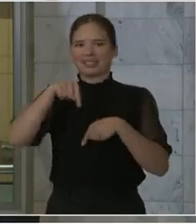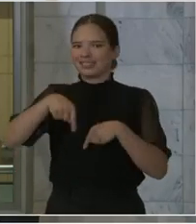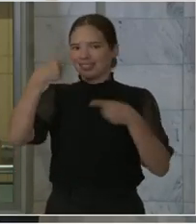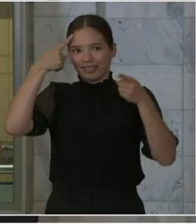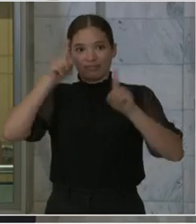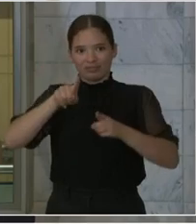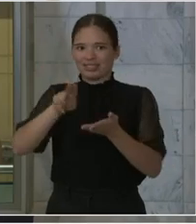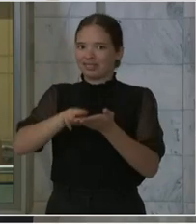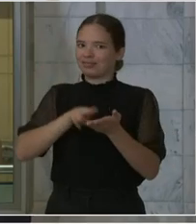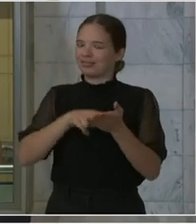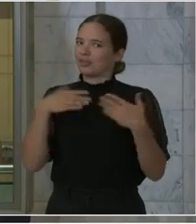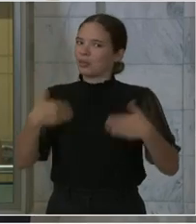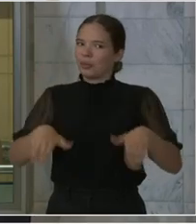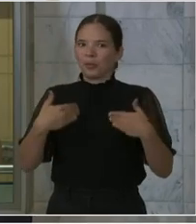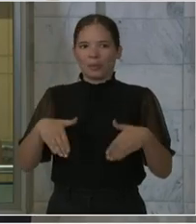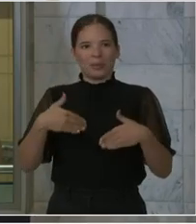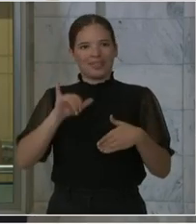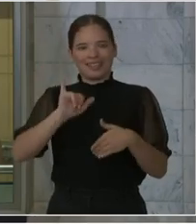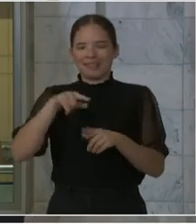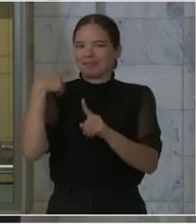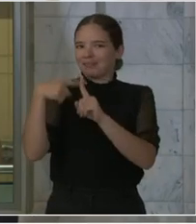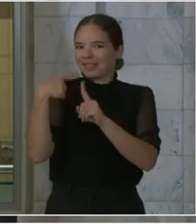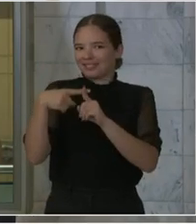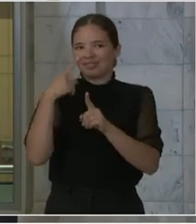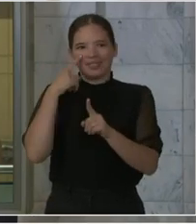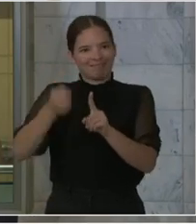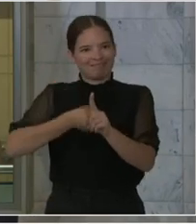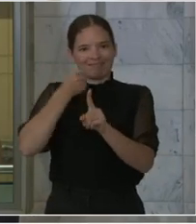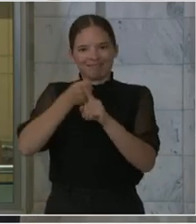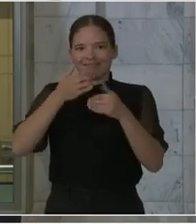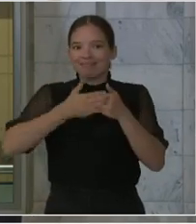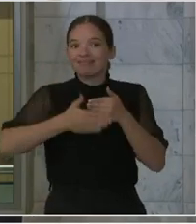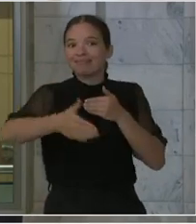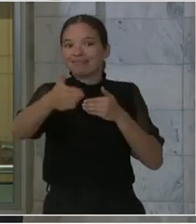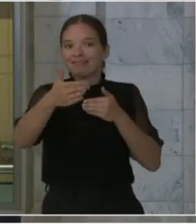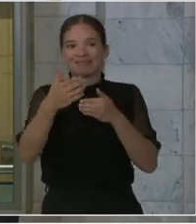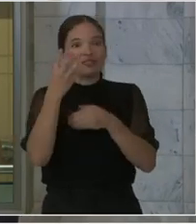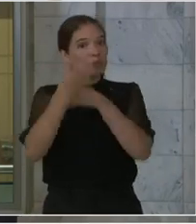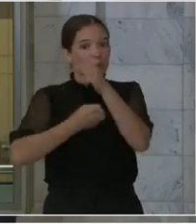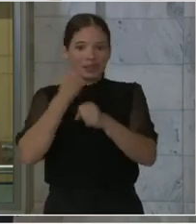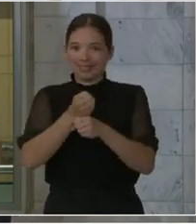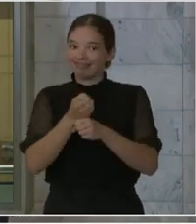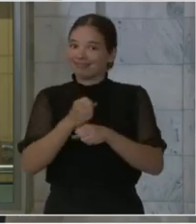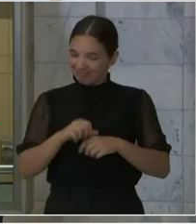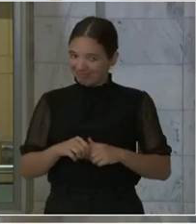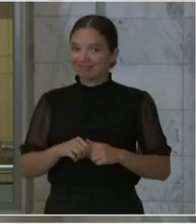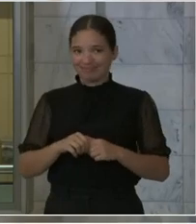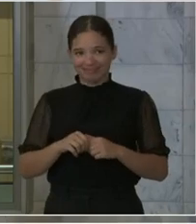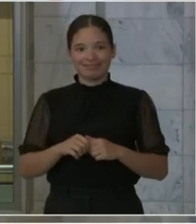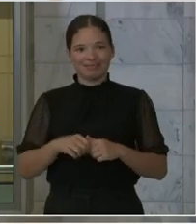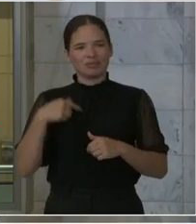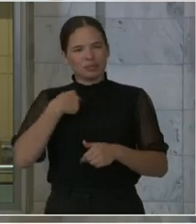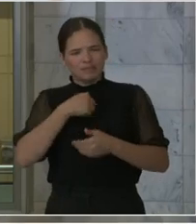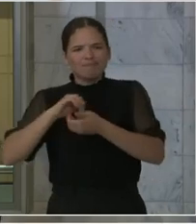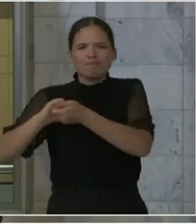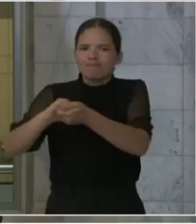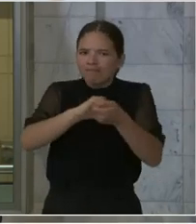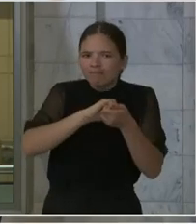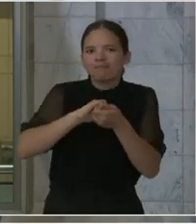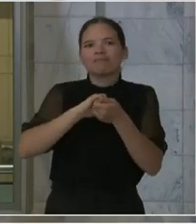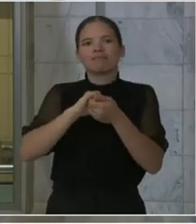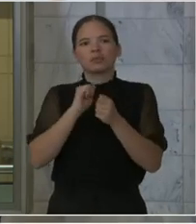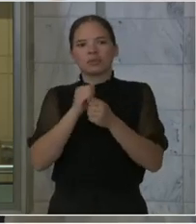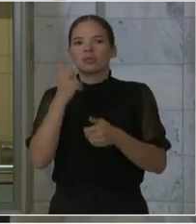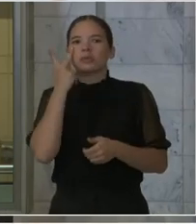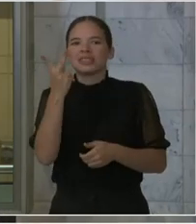will be positively impactful over the next 4 years to understand that through collaboration, great outcomes will be had for all our families.